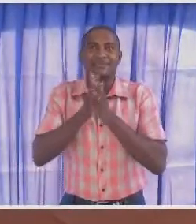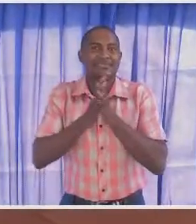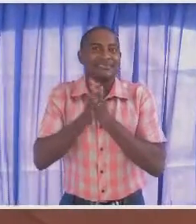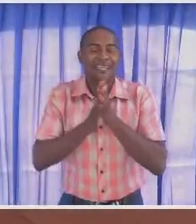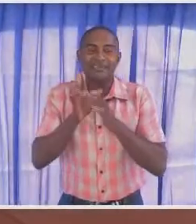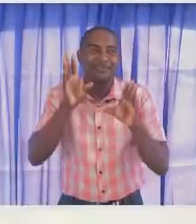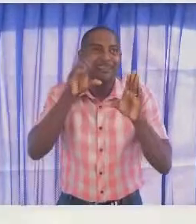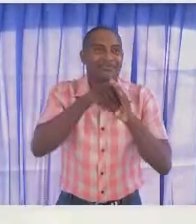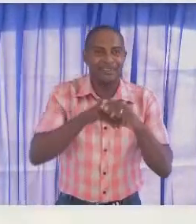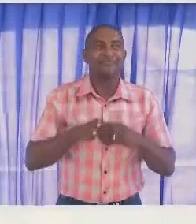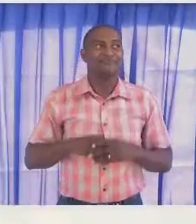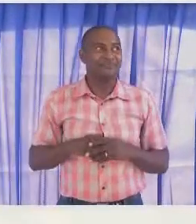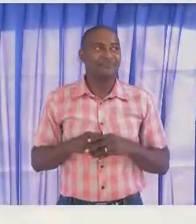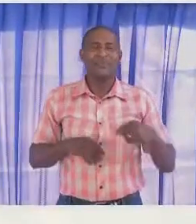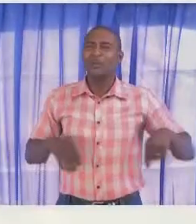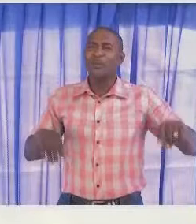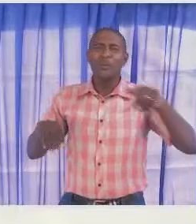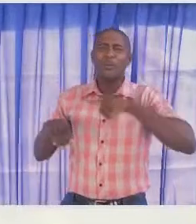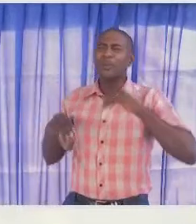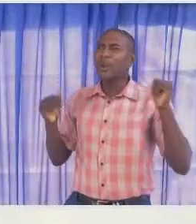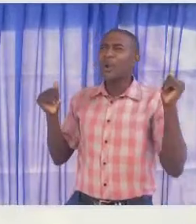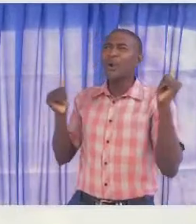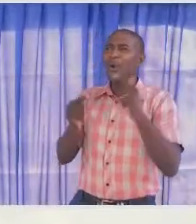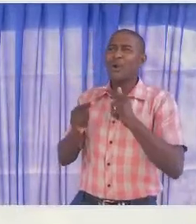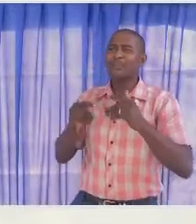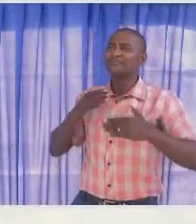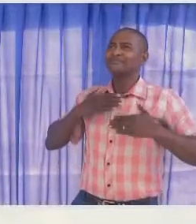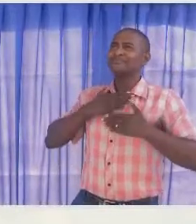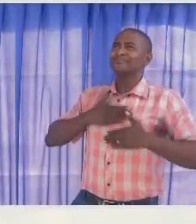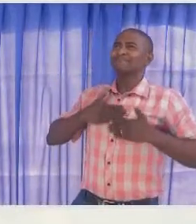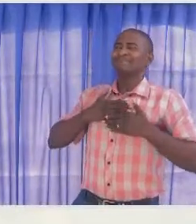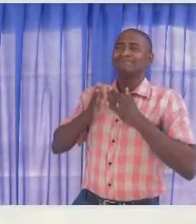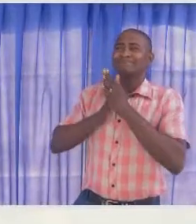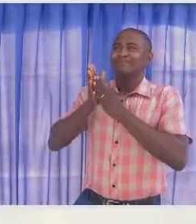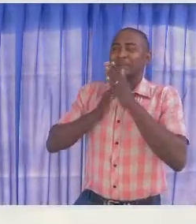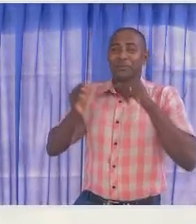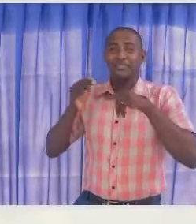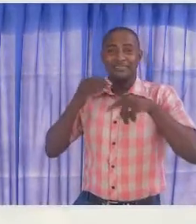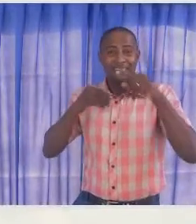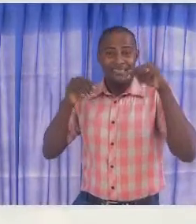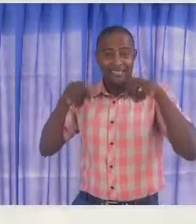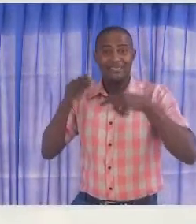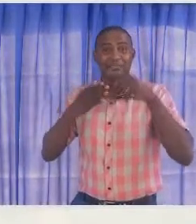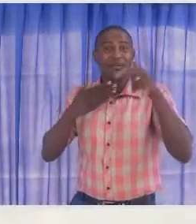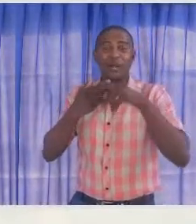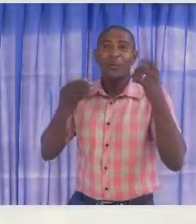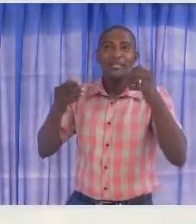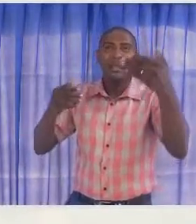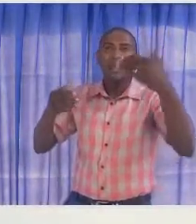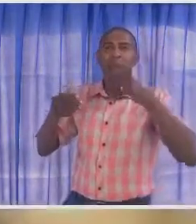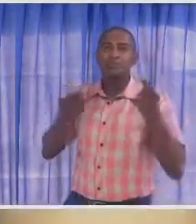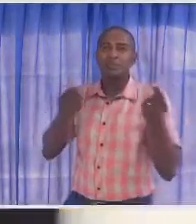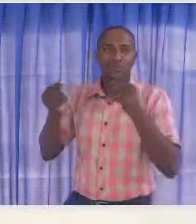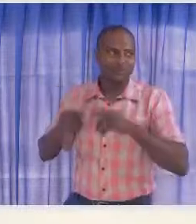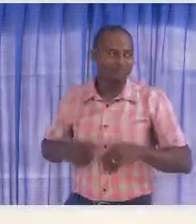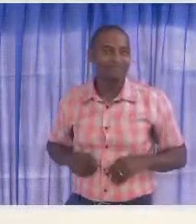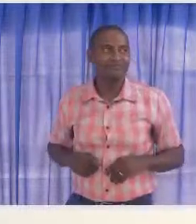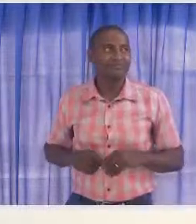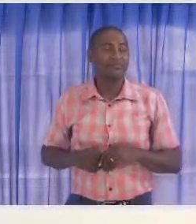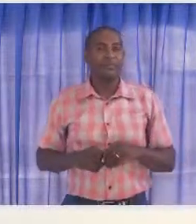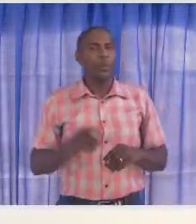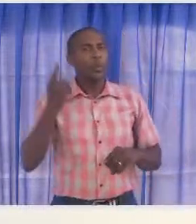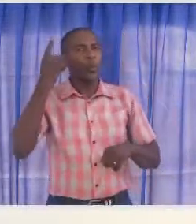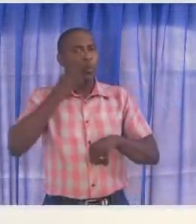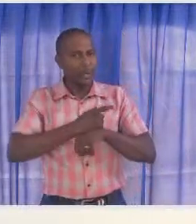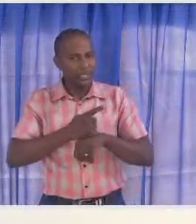market. We're all excited about this program and what it can do for us. One